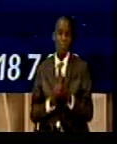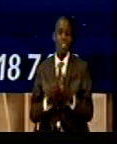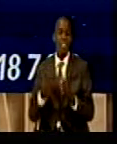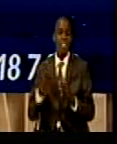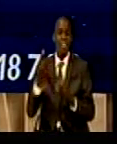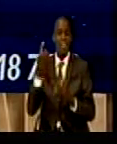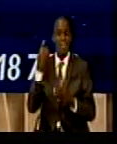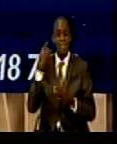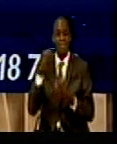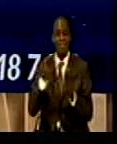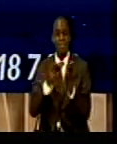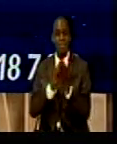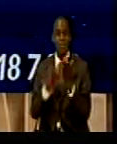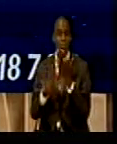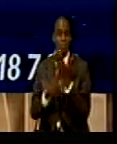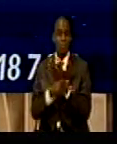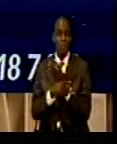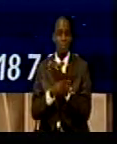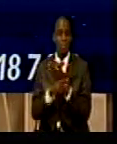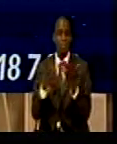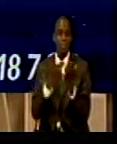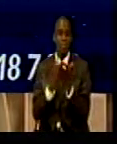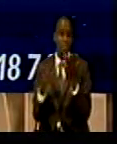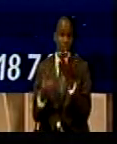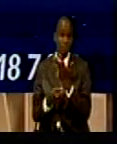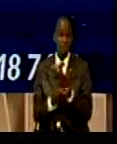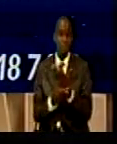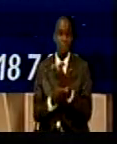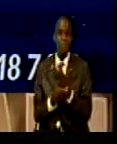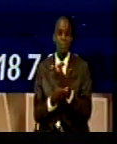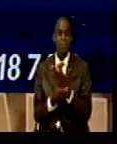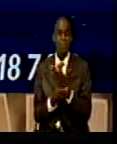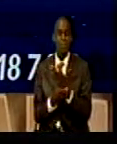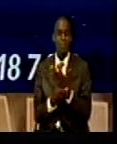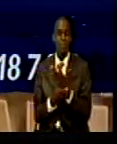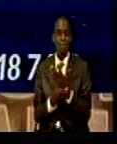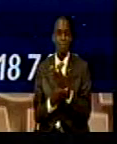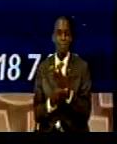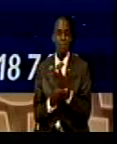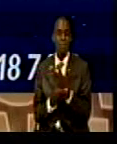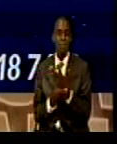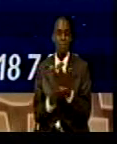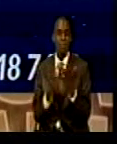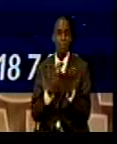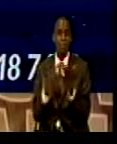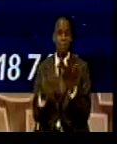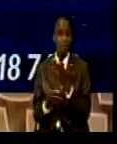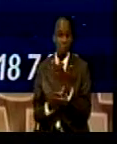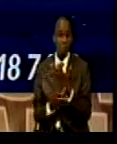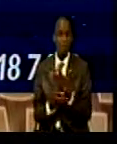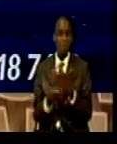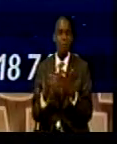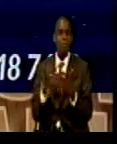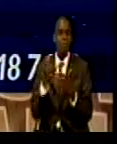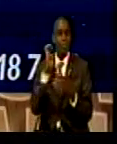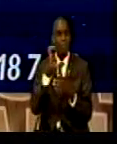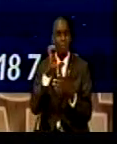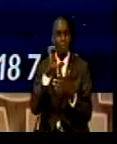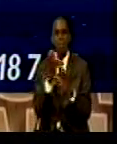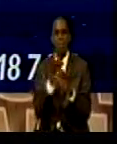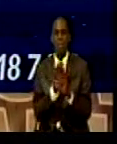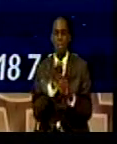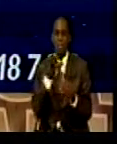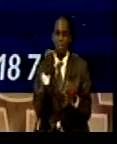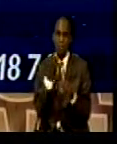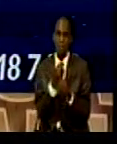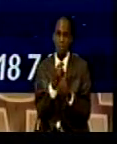crusade, Swahai, that before then, I got accident in